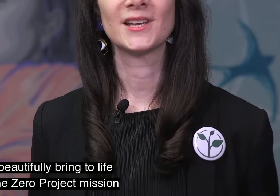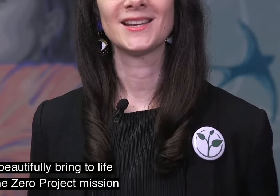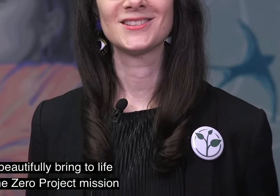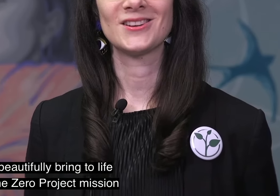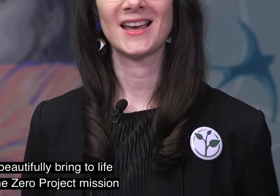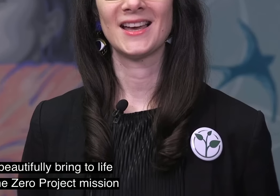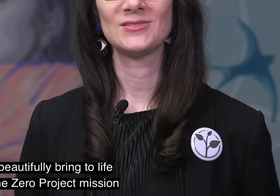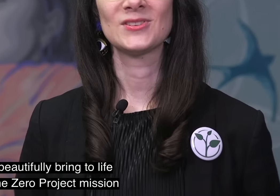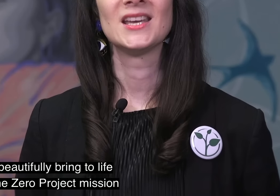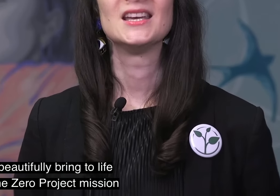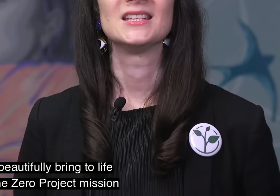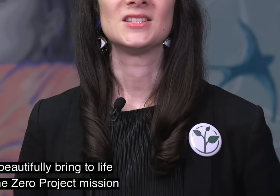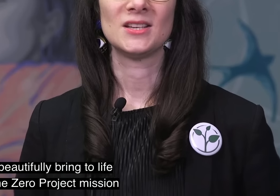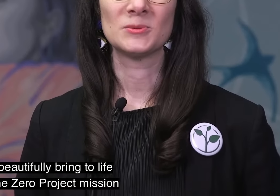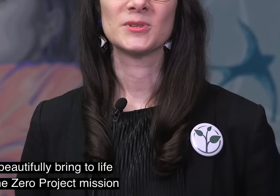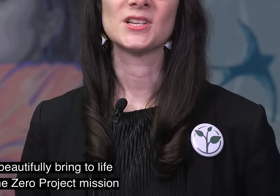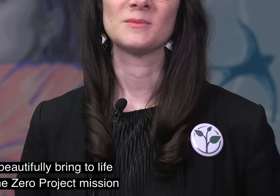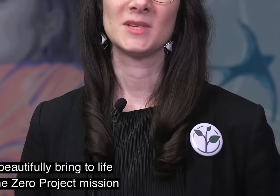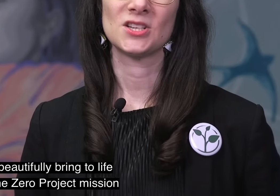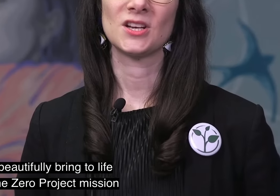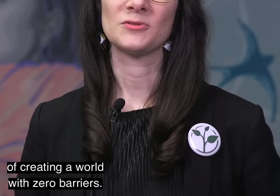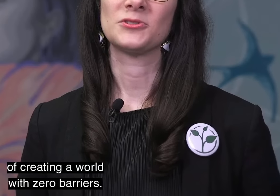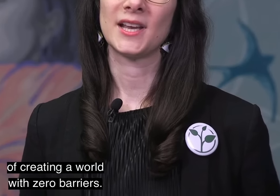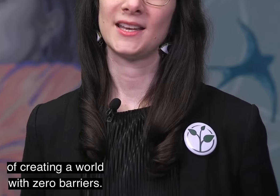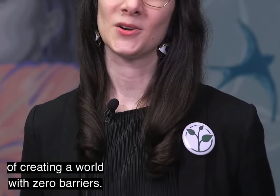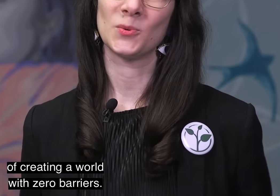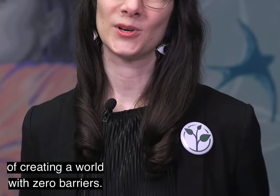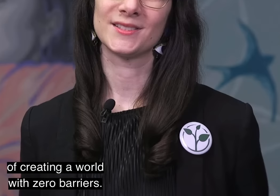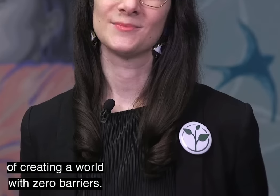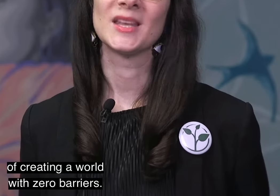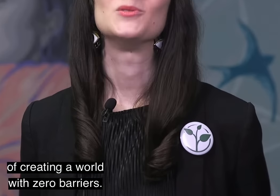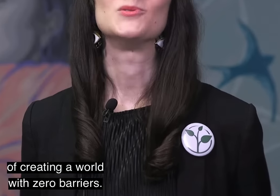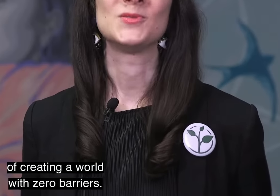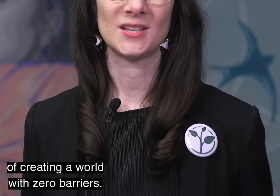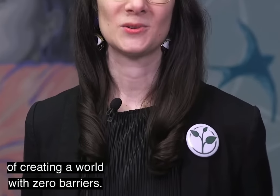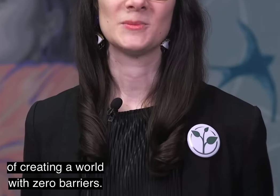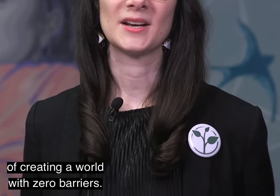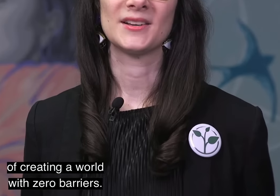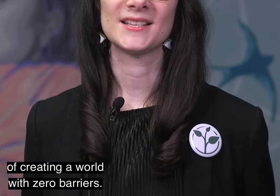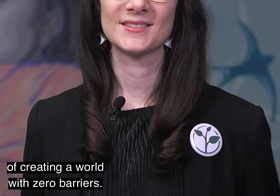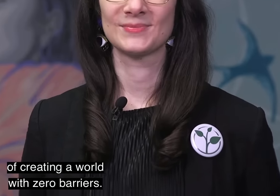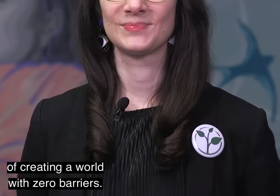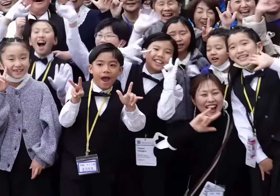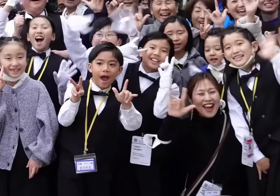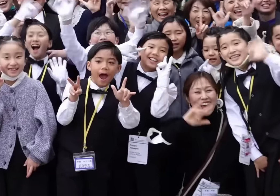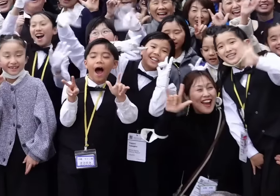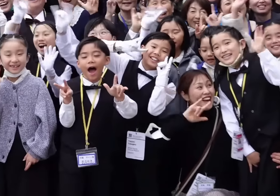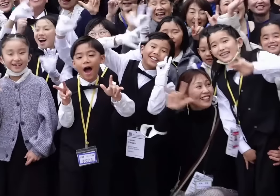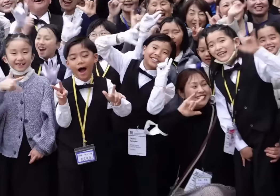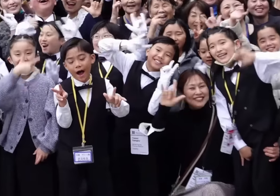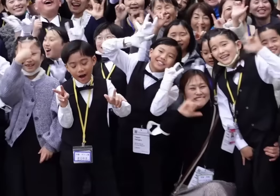beautifully bring to life the Zero Project mission of creating a world with zero barriers.